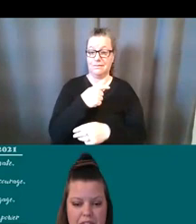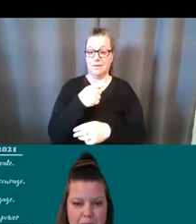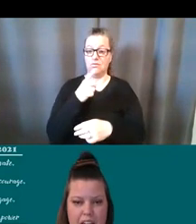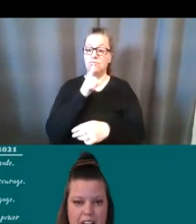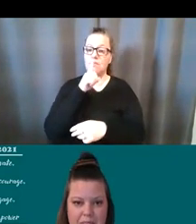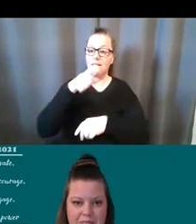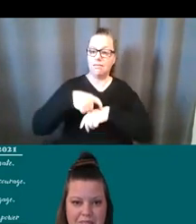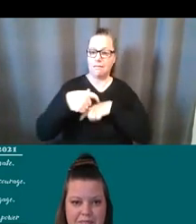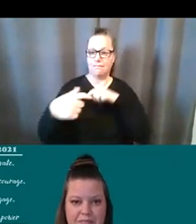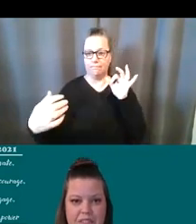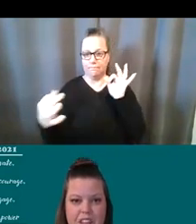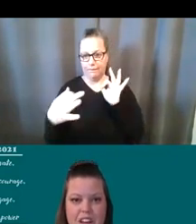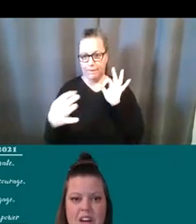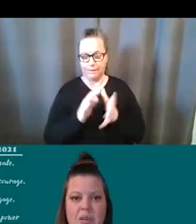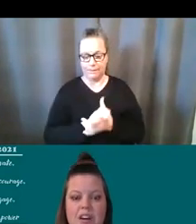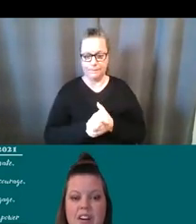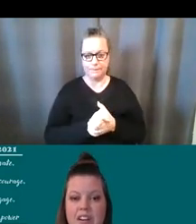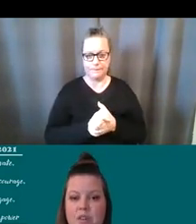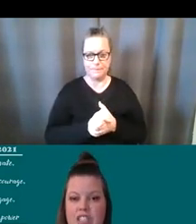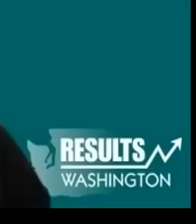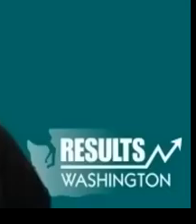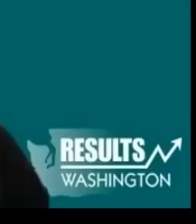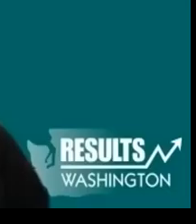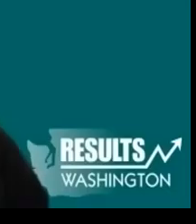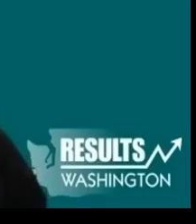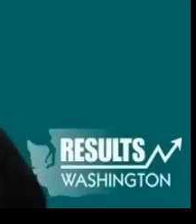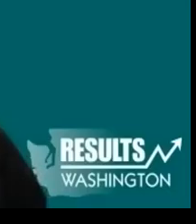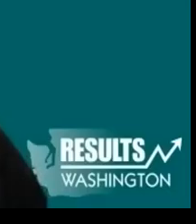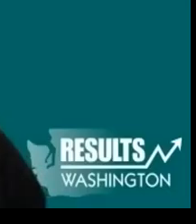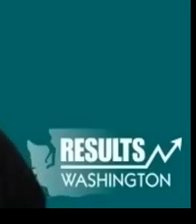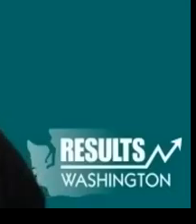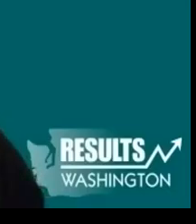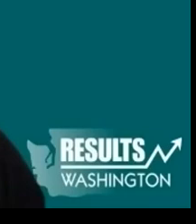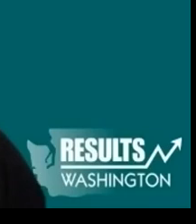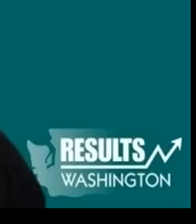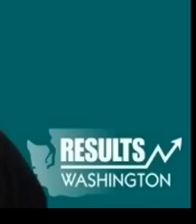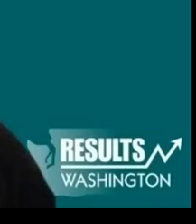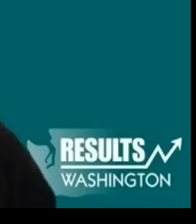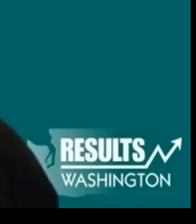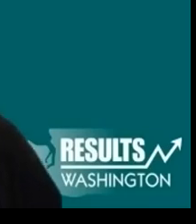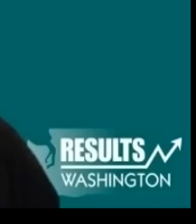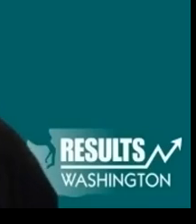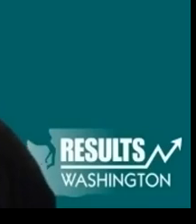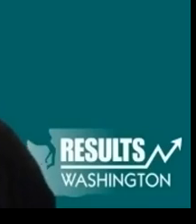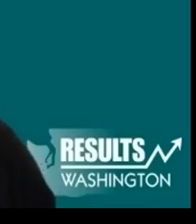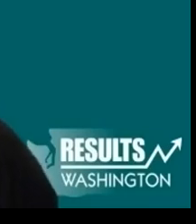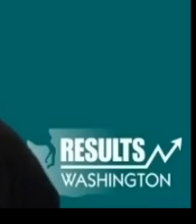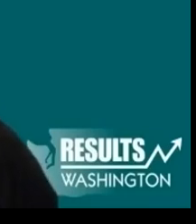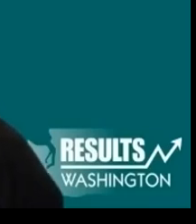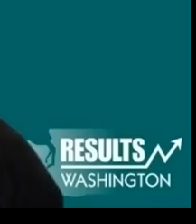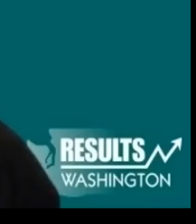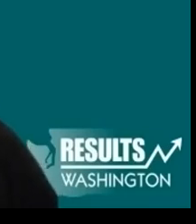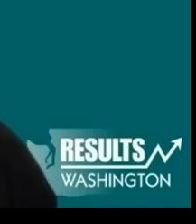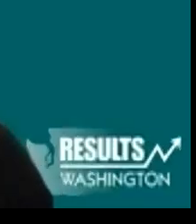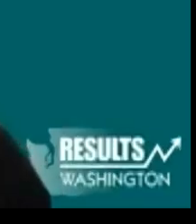real-time feedback. We're very fortunate to have Tim Creasy here today. Tim is the Prosci